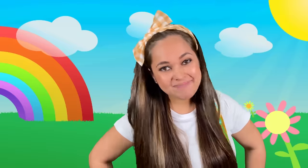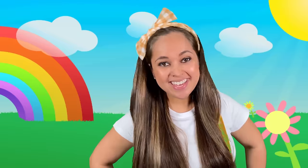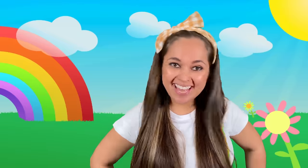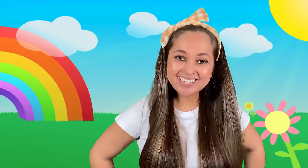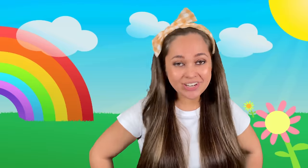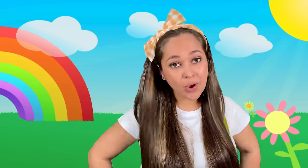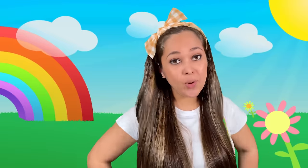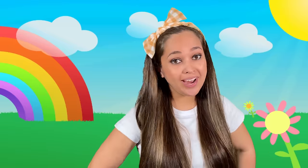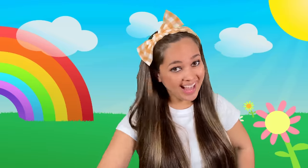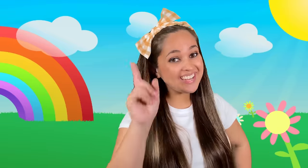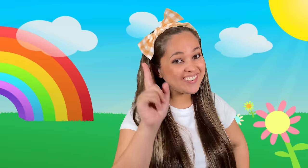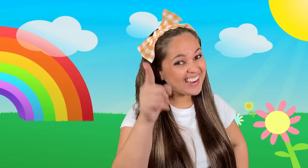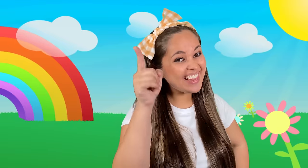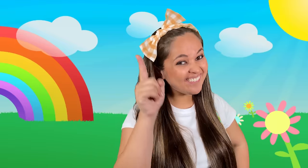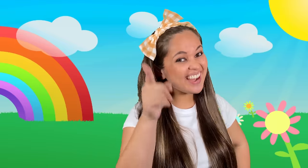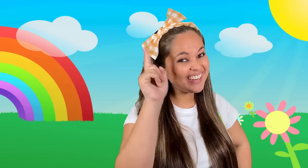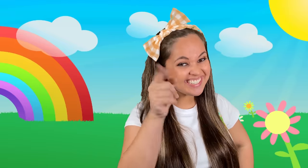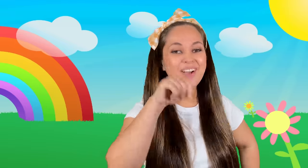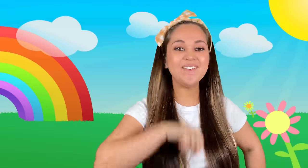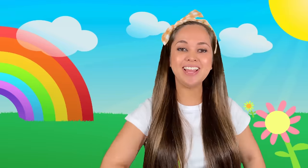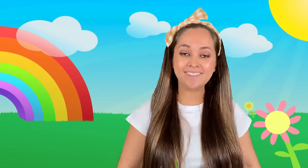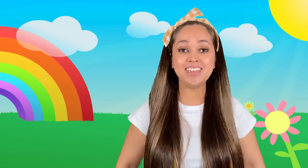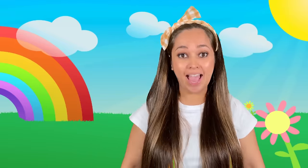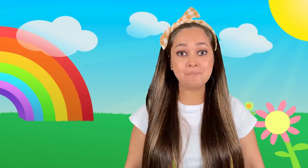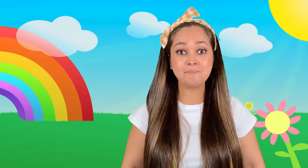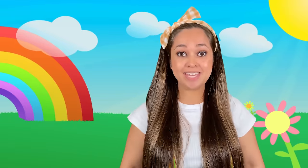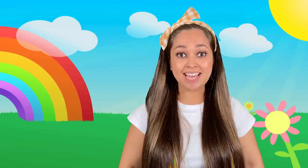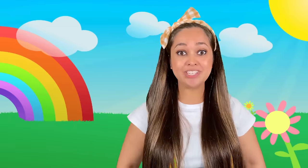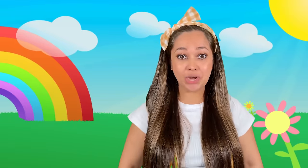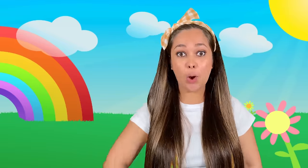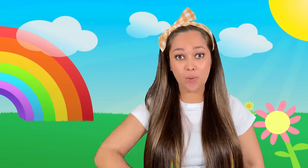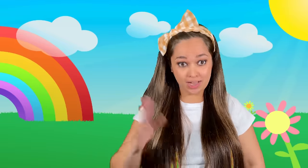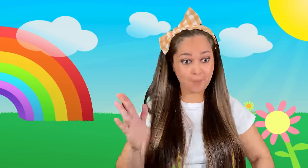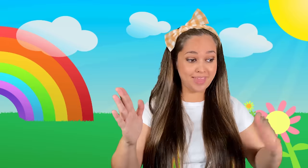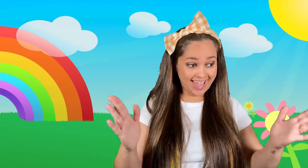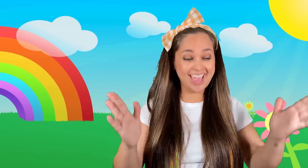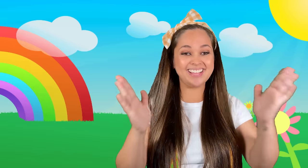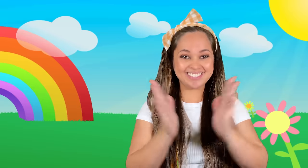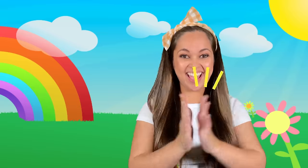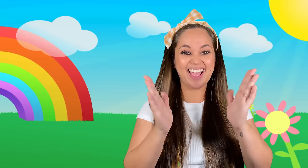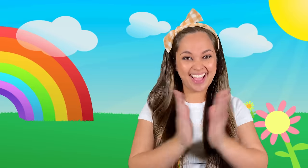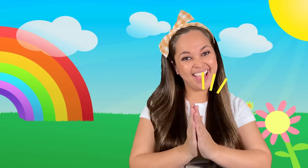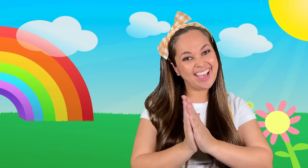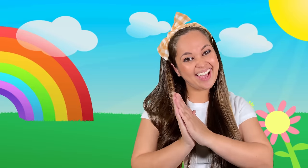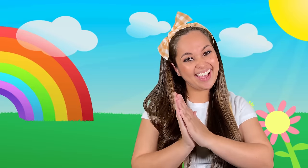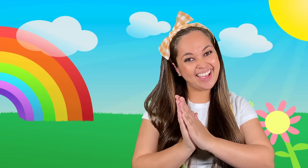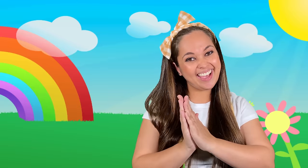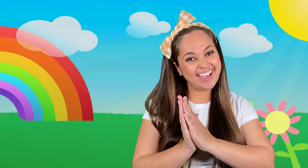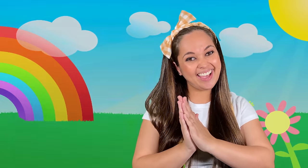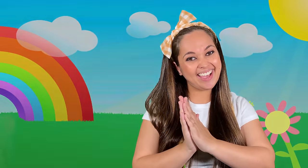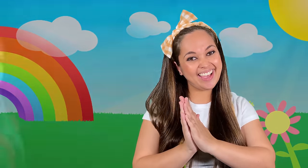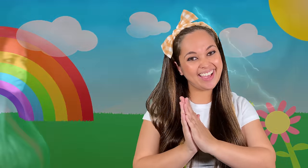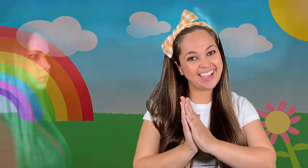you're happy and you know it, and you really want to show it. If you're happy and you know it, clap your hands.